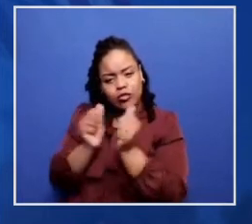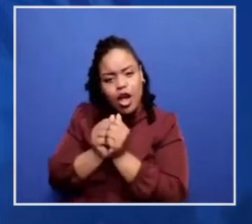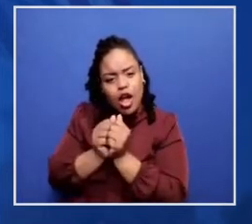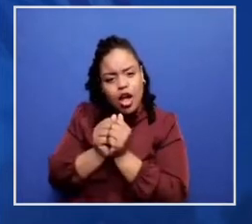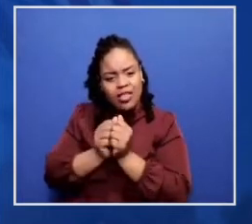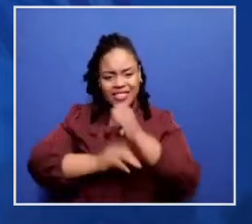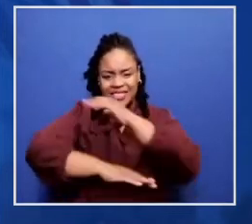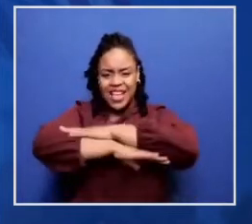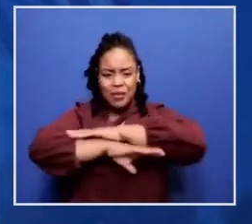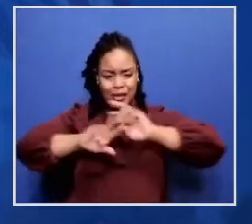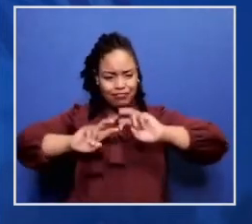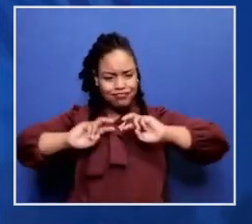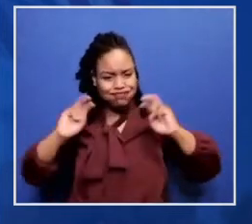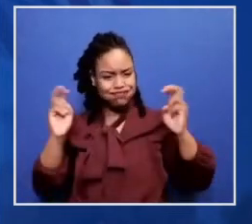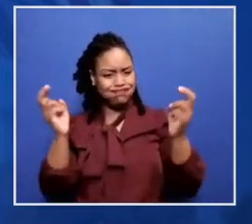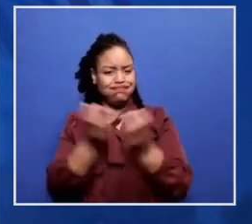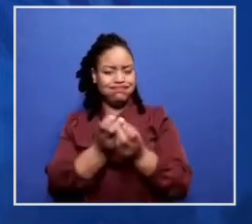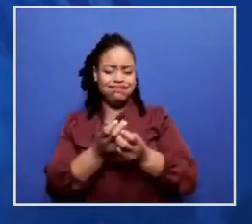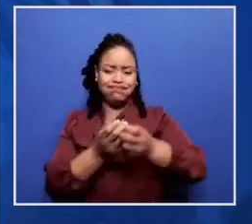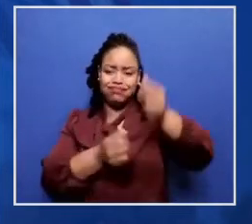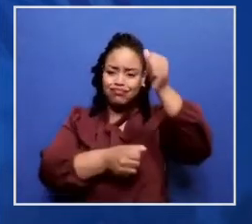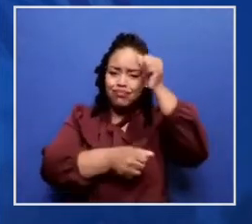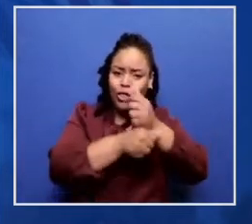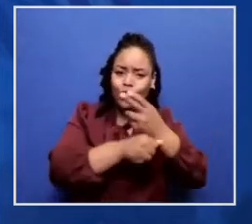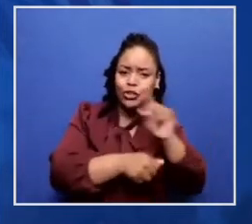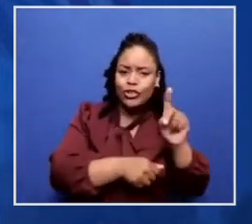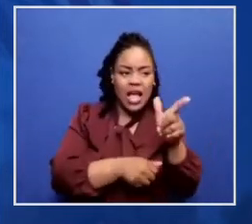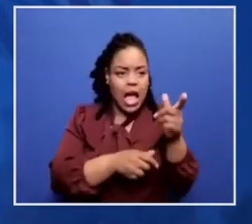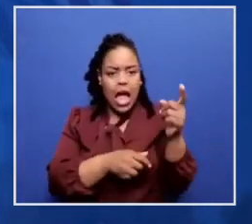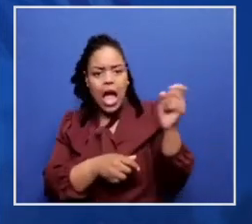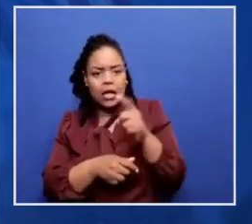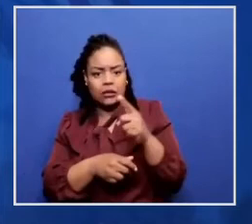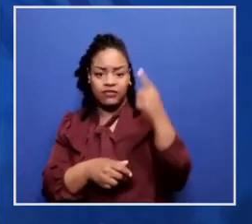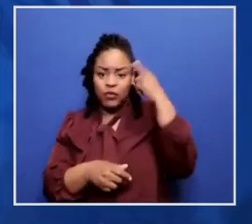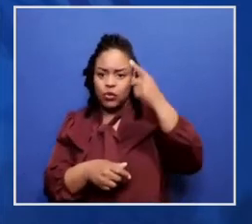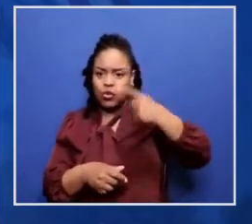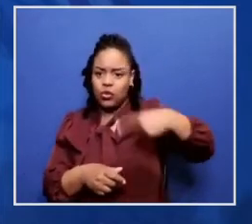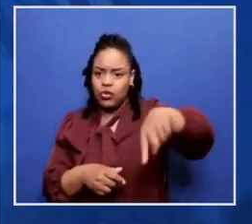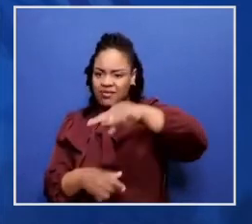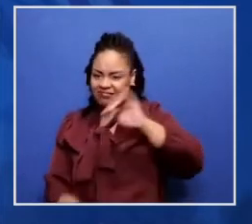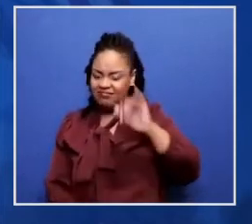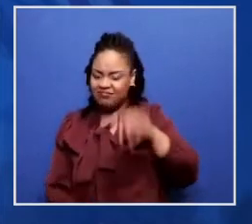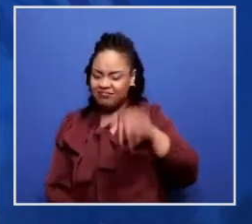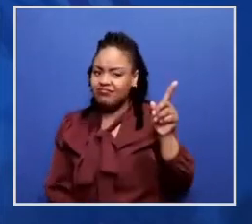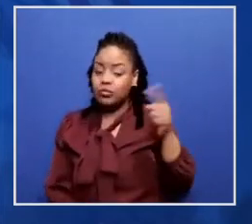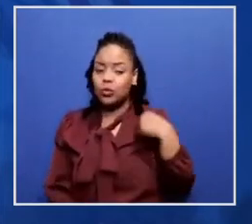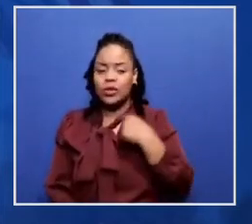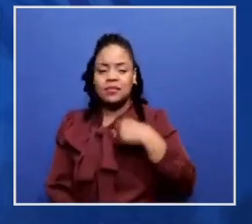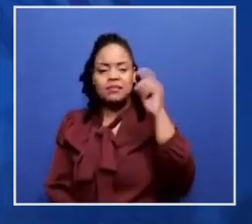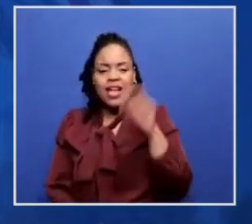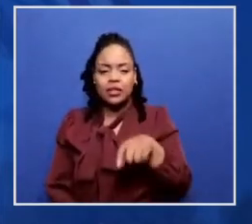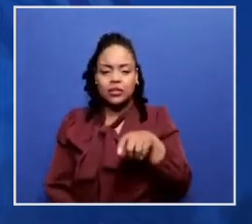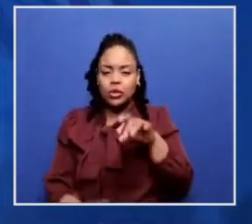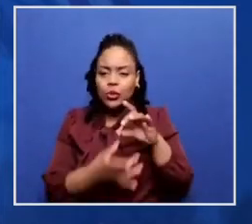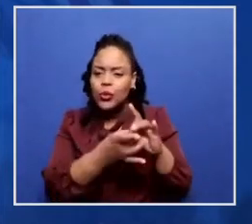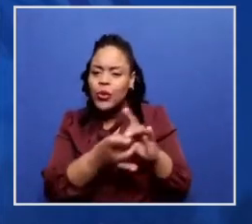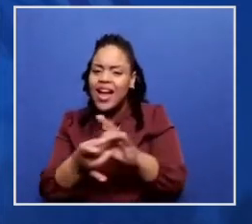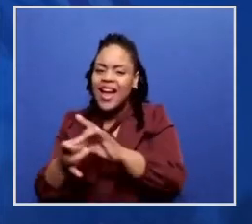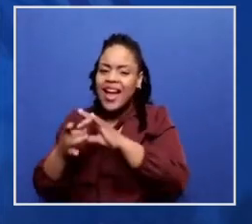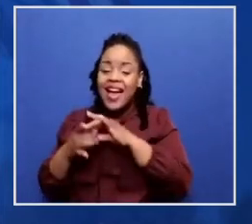real those promises of democracy that he spoke of, united as one, tied together in what he called the single garment